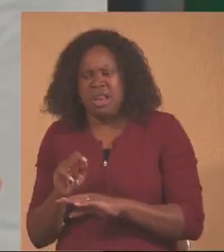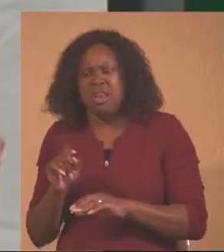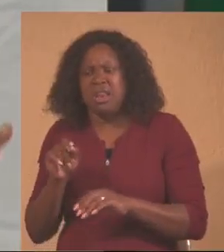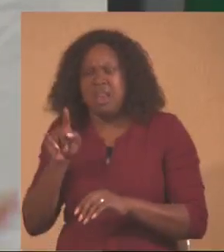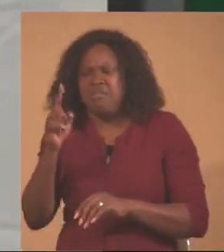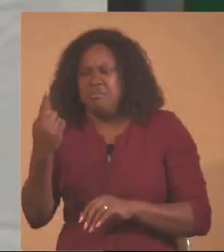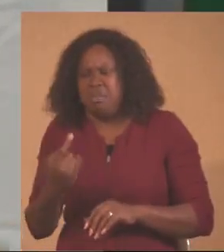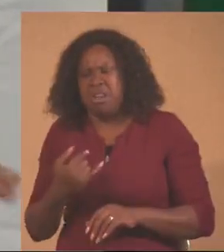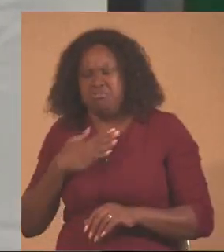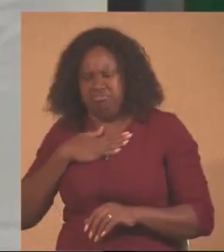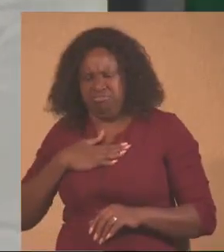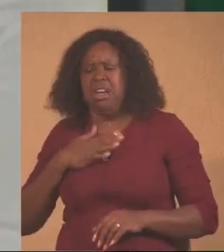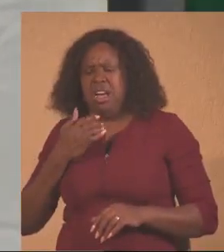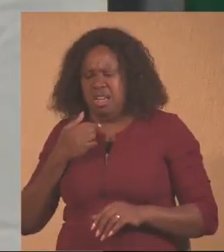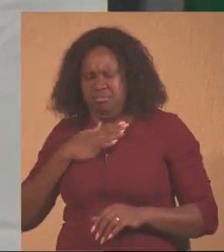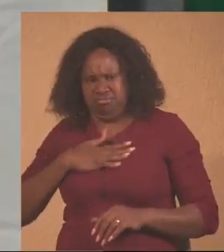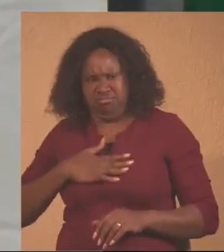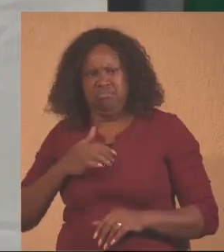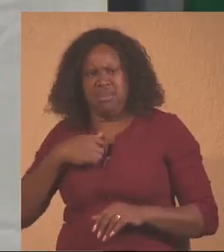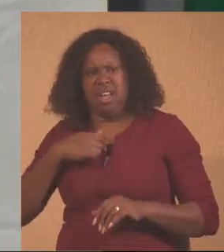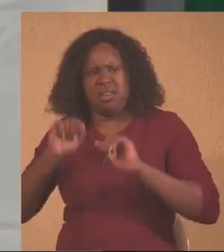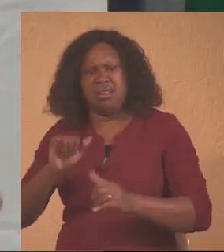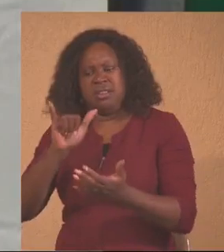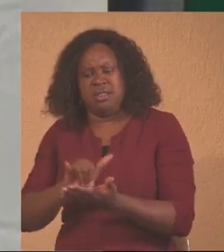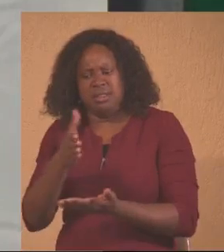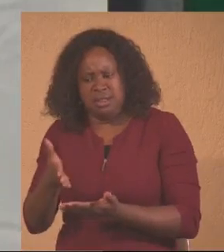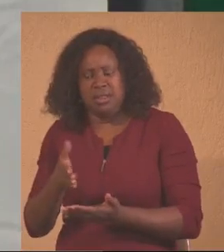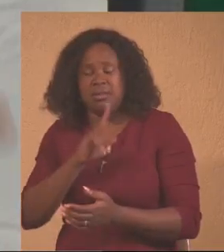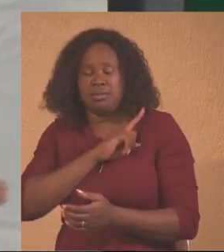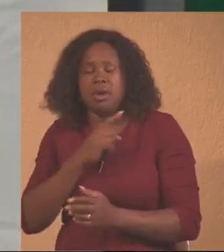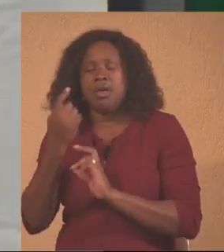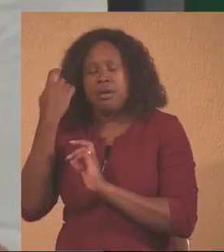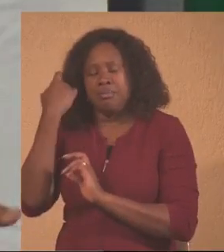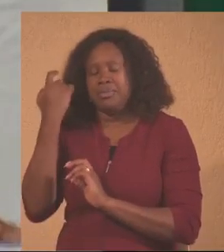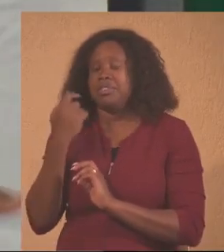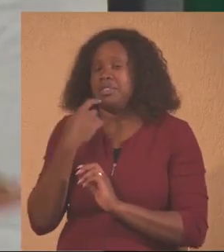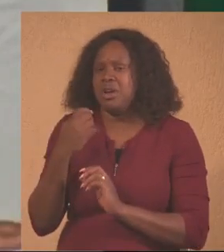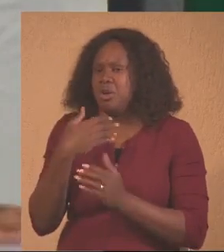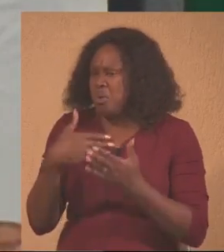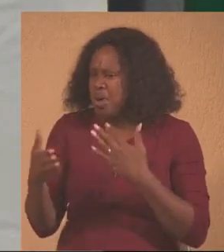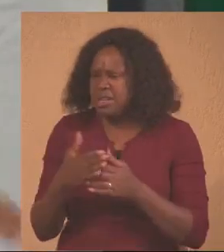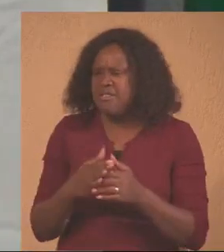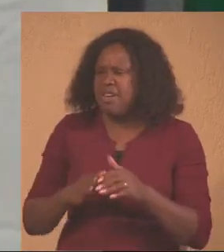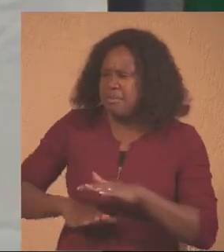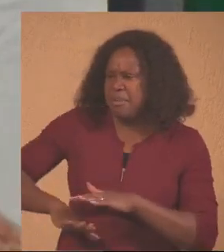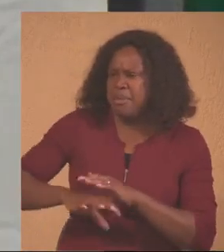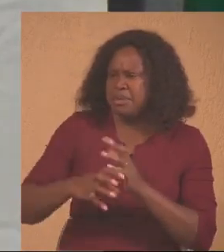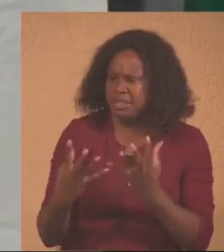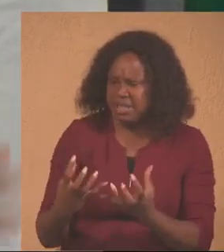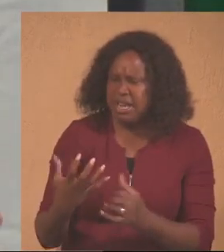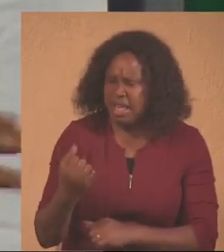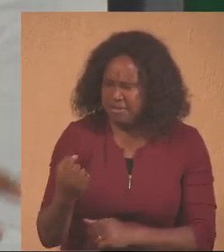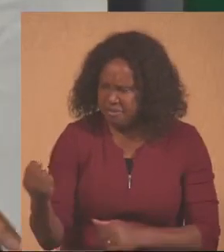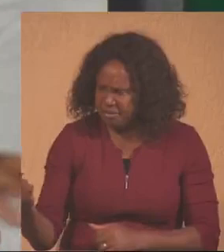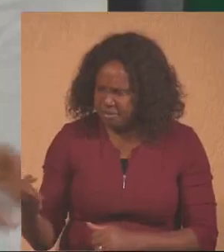yourself can live there. So that's why the ministry makes sure that whatever the basic needs are addressed.